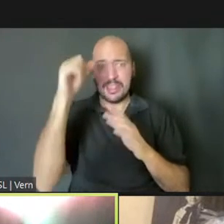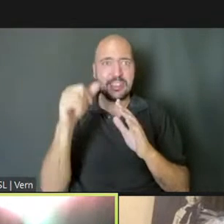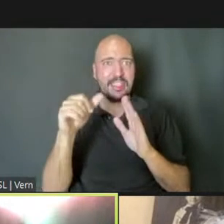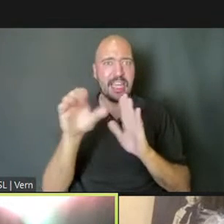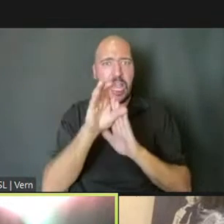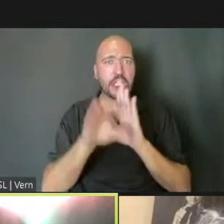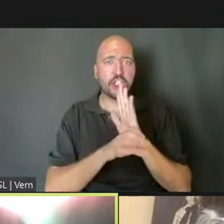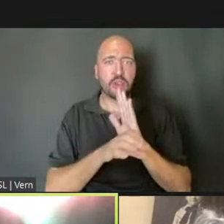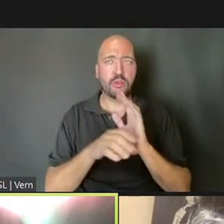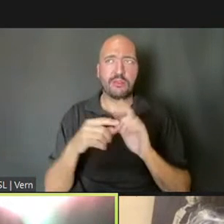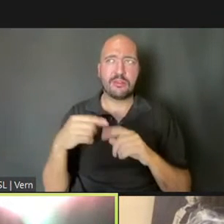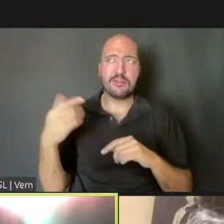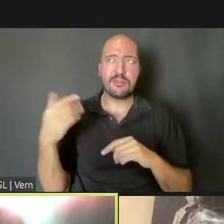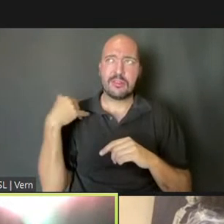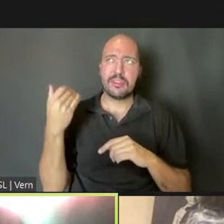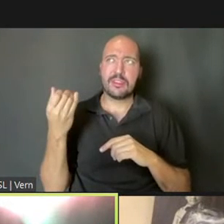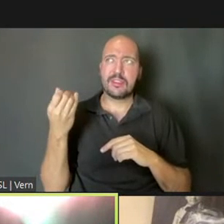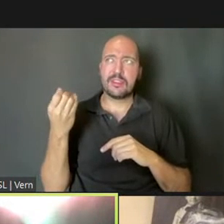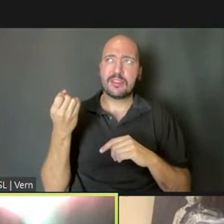Constitution in